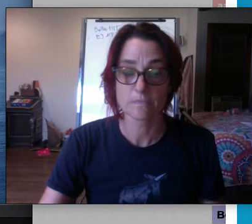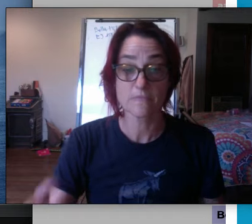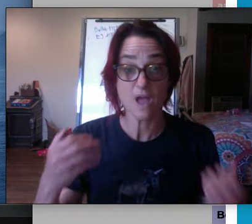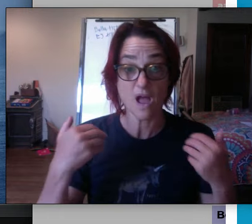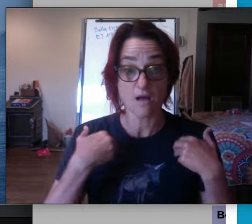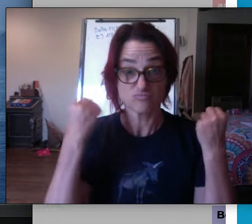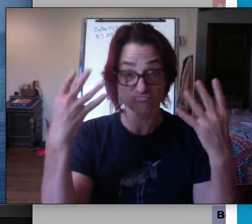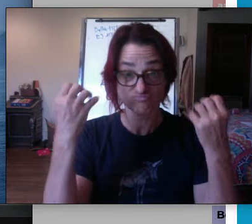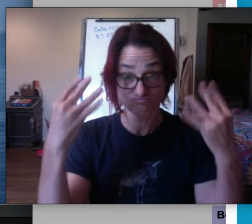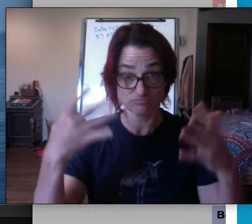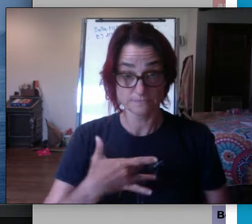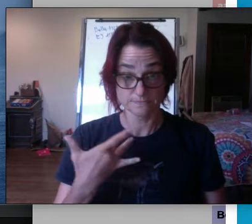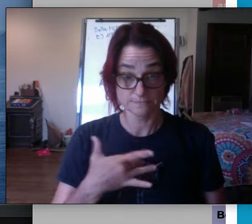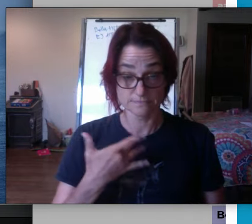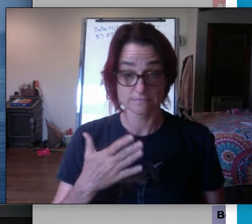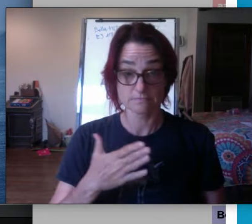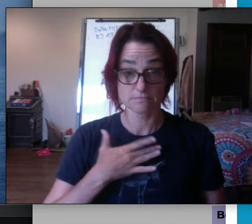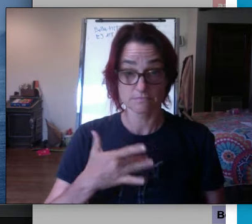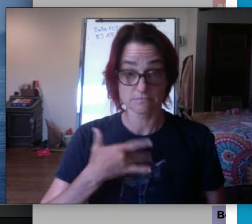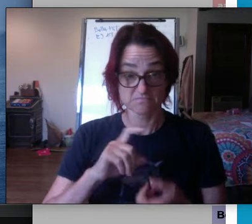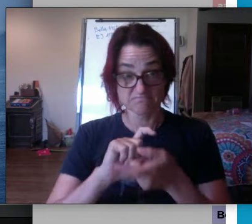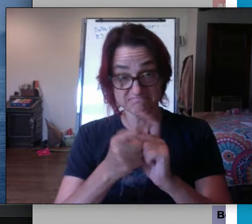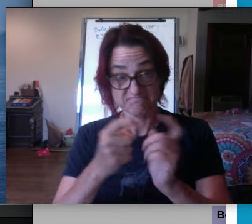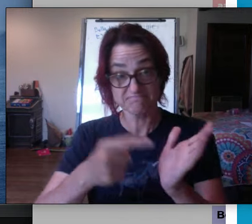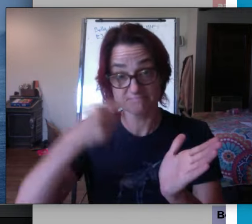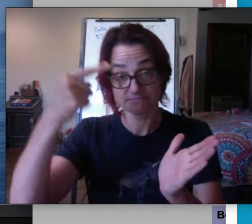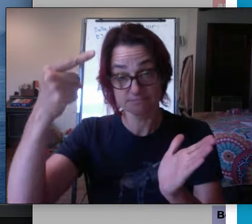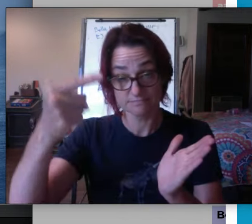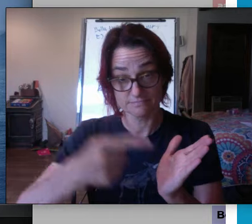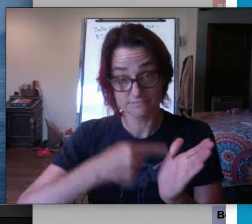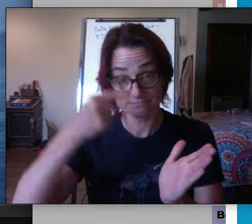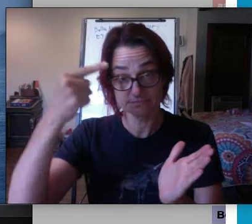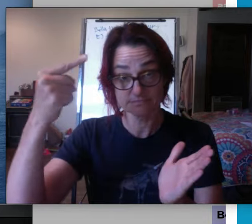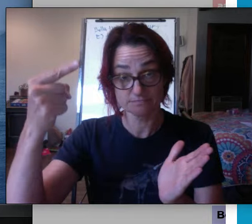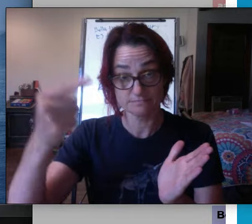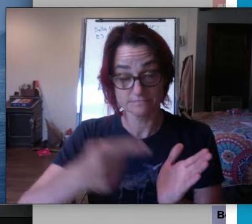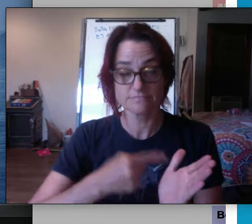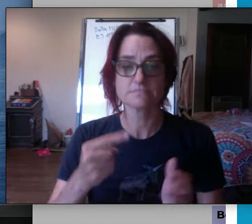I have many feelings. My feelings change from time to time.